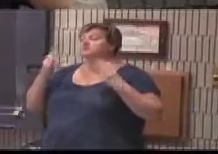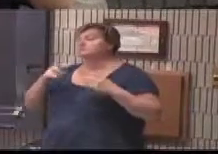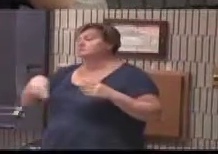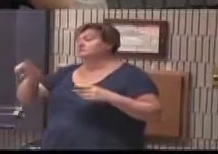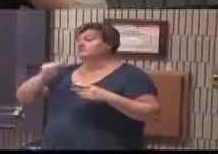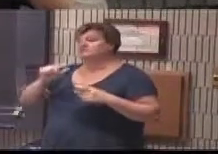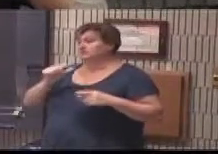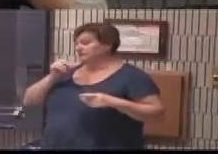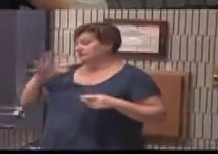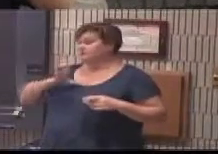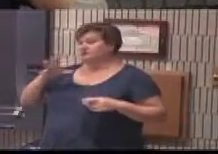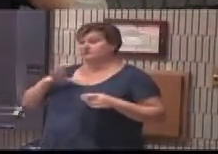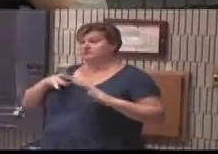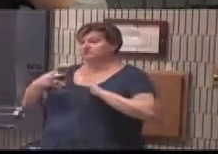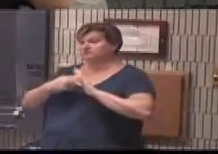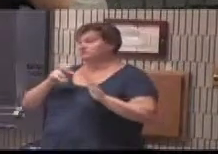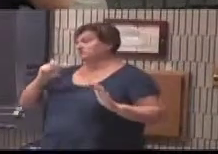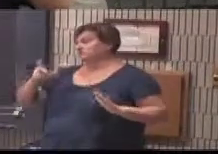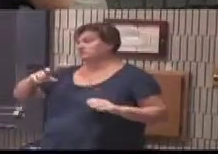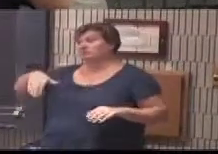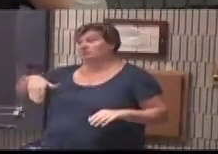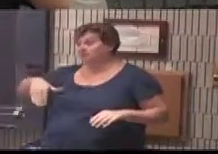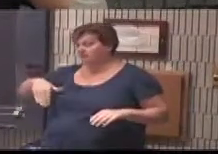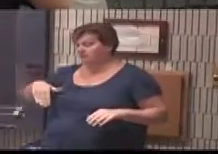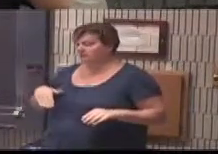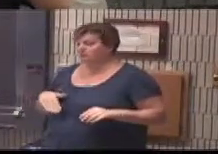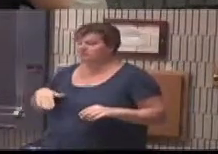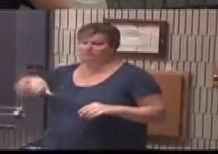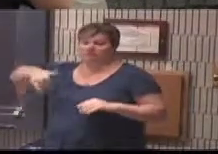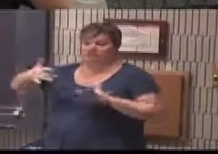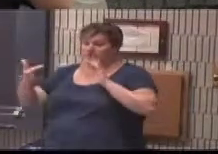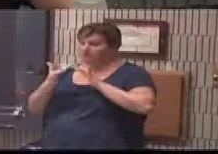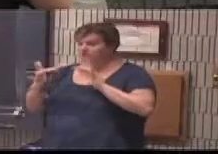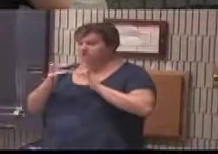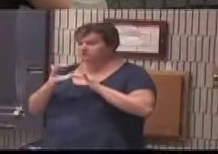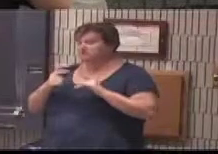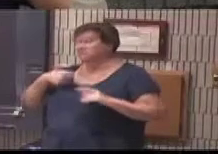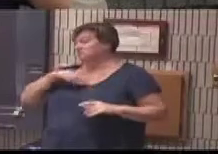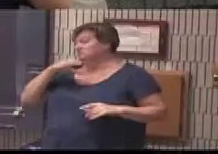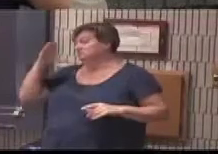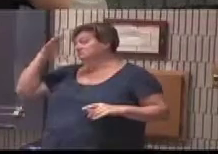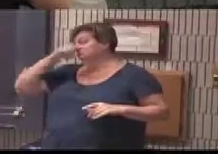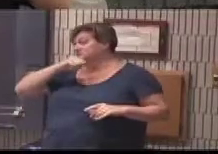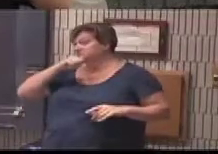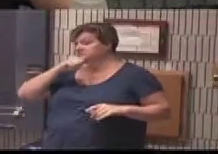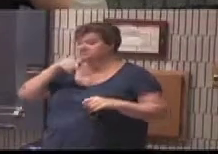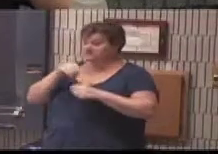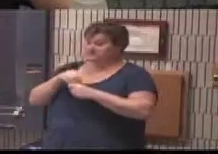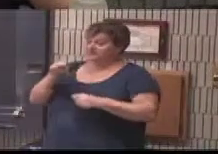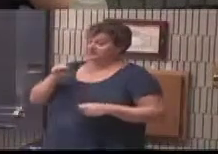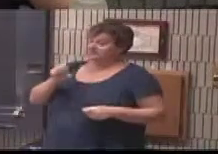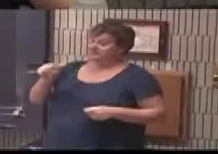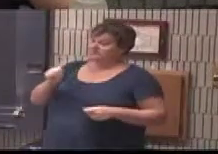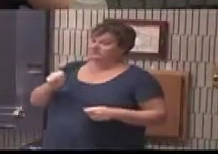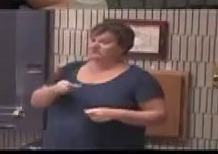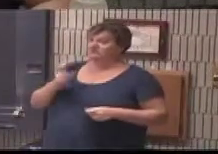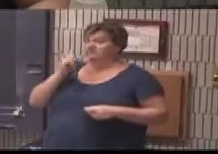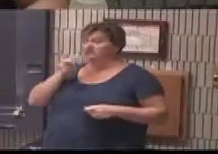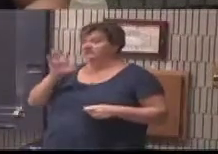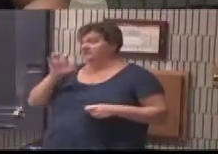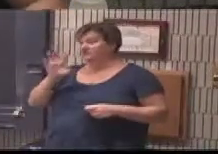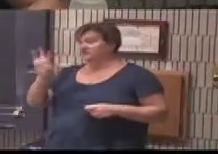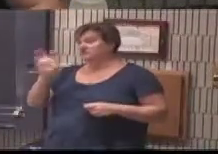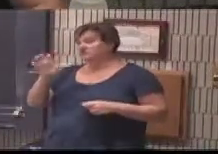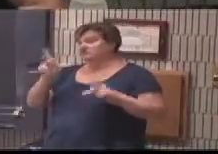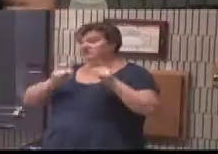haven't chosen to contact us. We think, based on the statistics, there could be as many people as in Massachusetts as 500 or 600 people